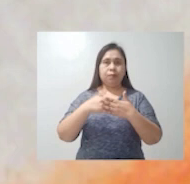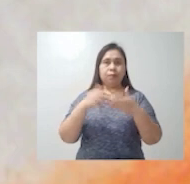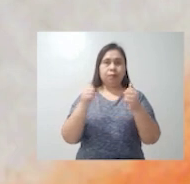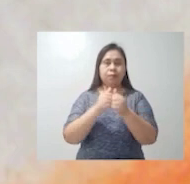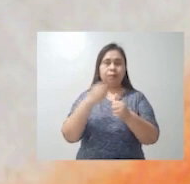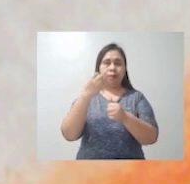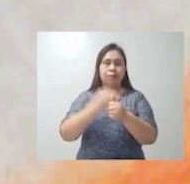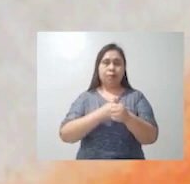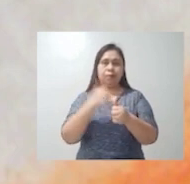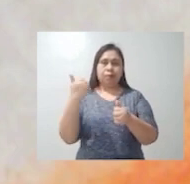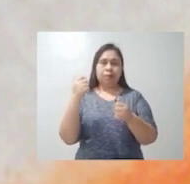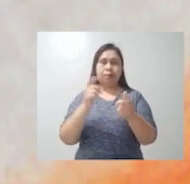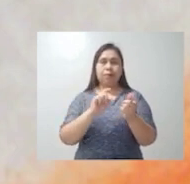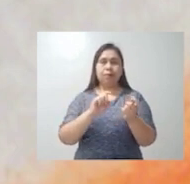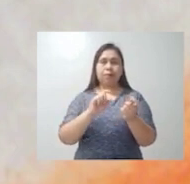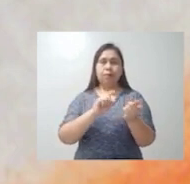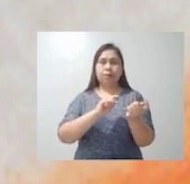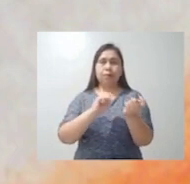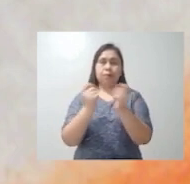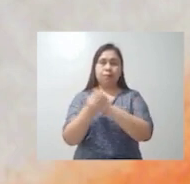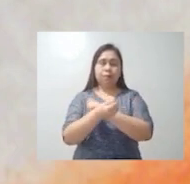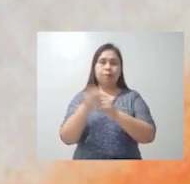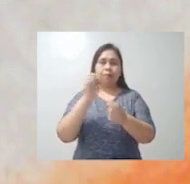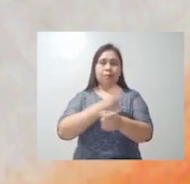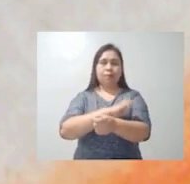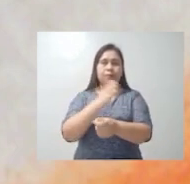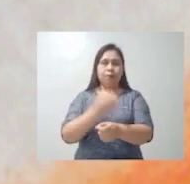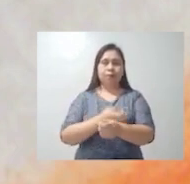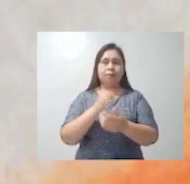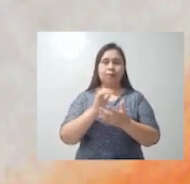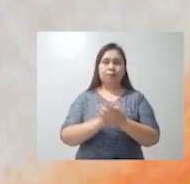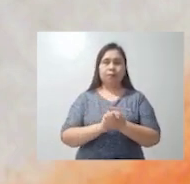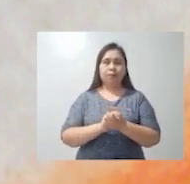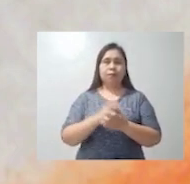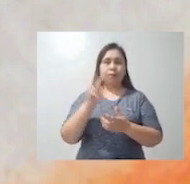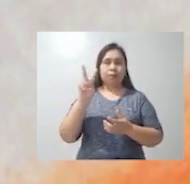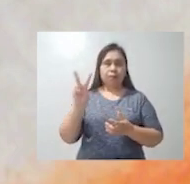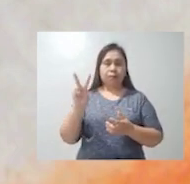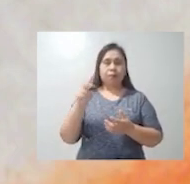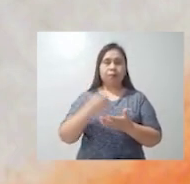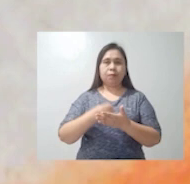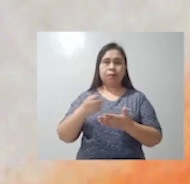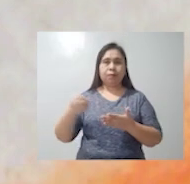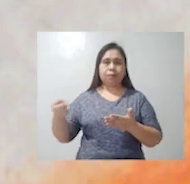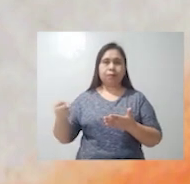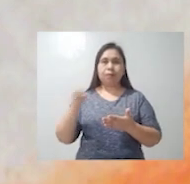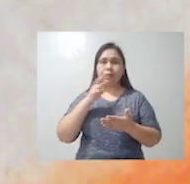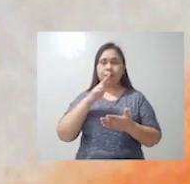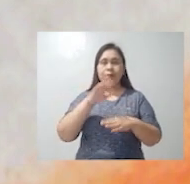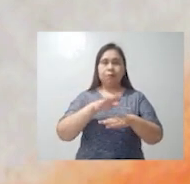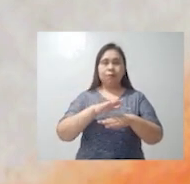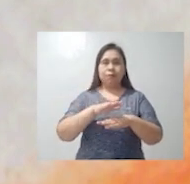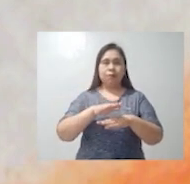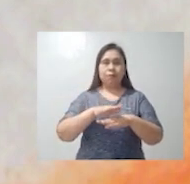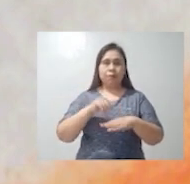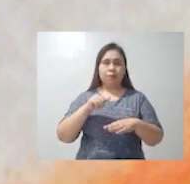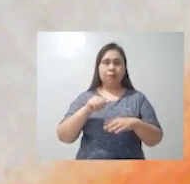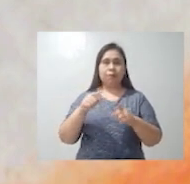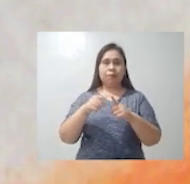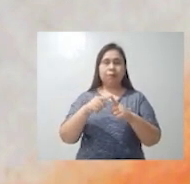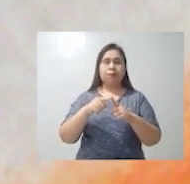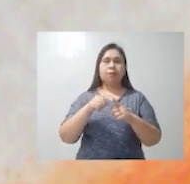heat energy. Two substances in thermal equilibrium are said to be at the same